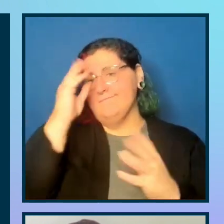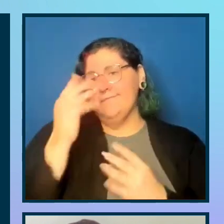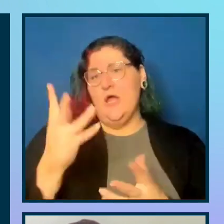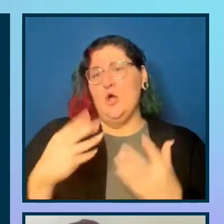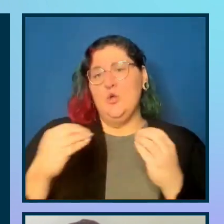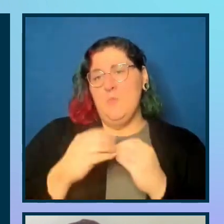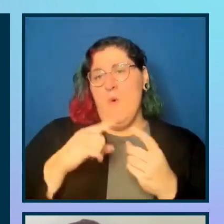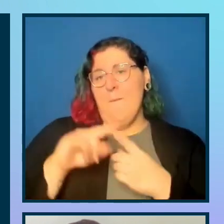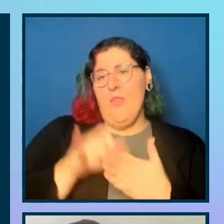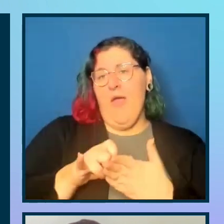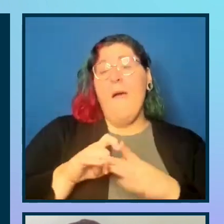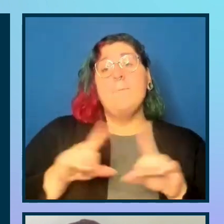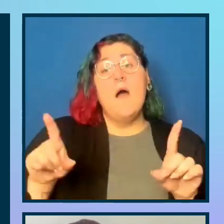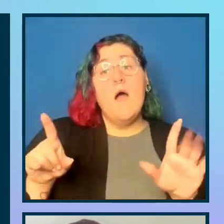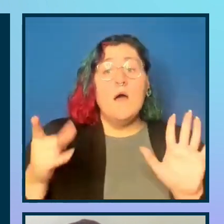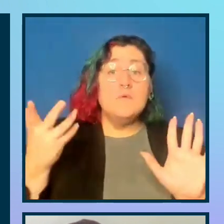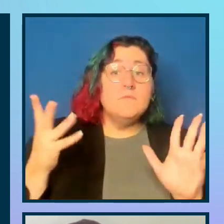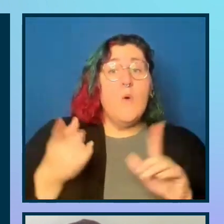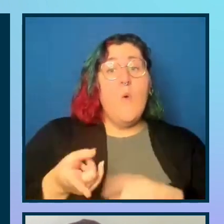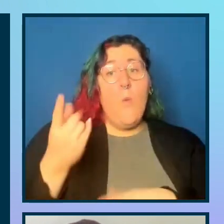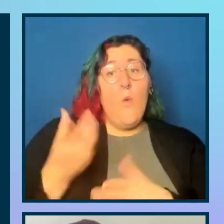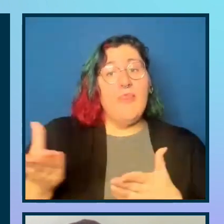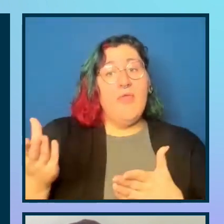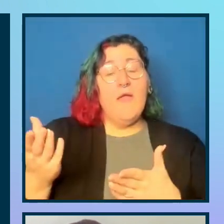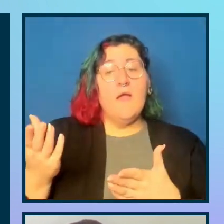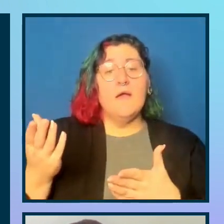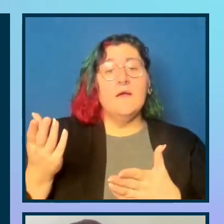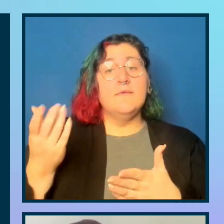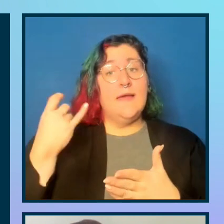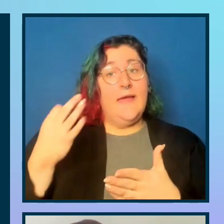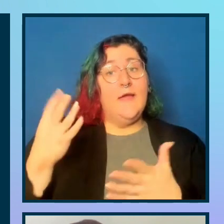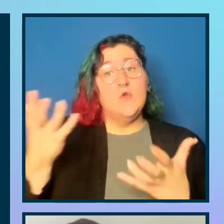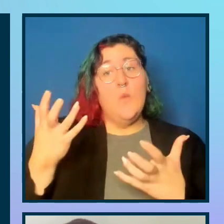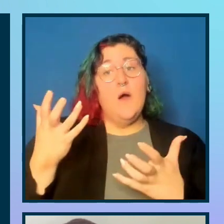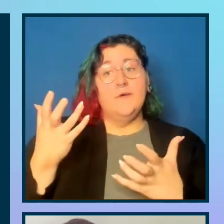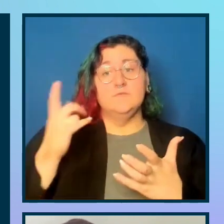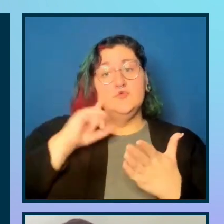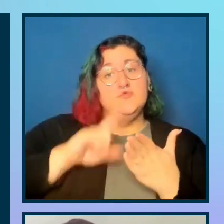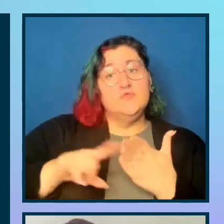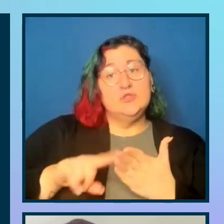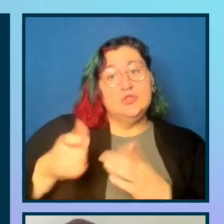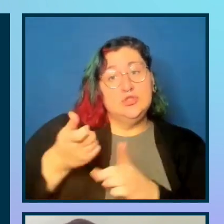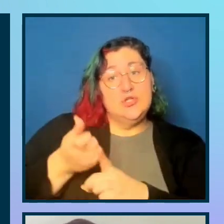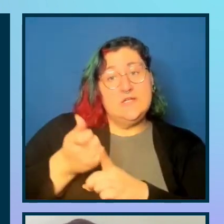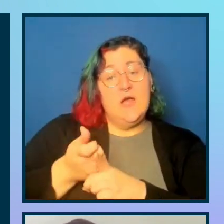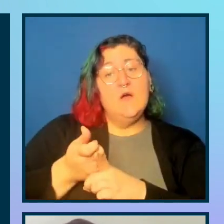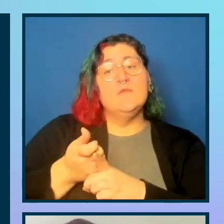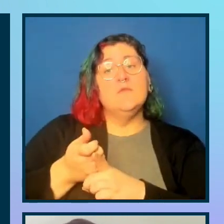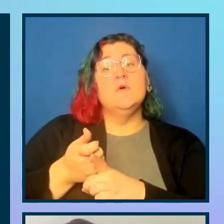But one thing to note is that if you do want to look into it, I highly suggest checking out the select